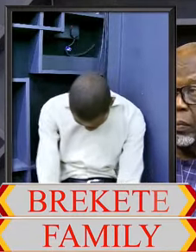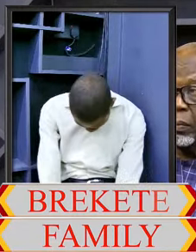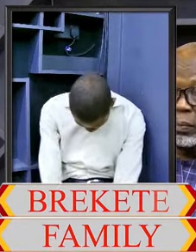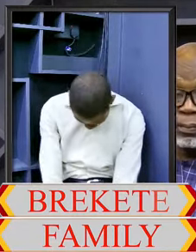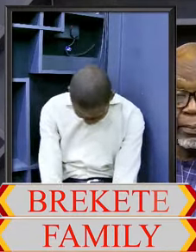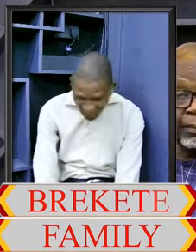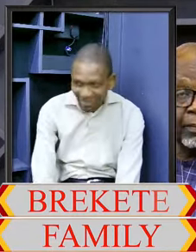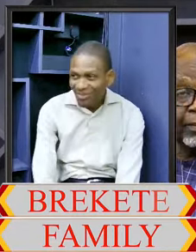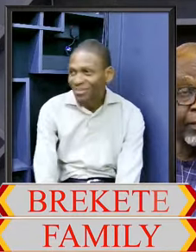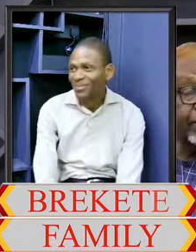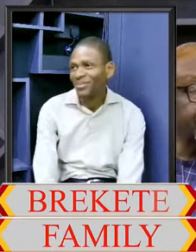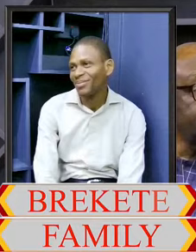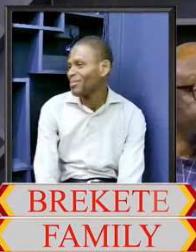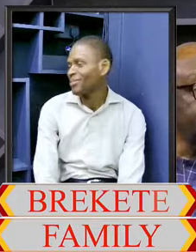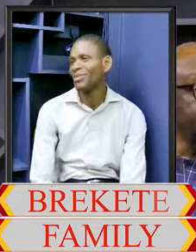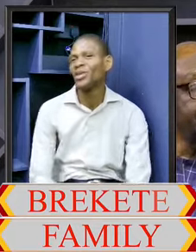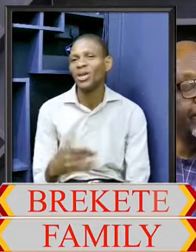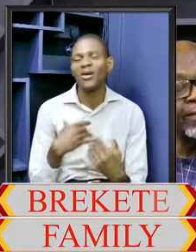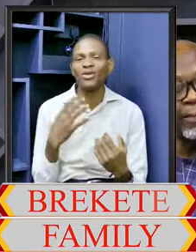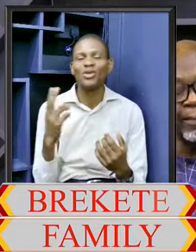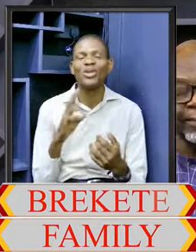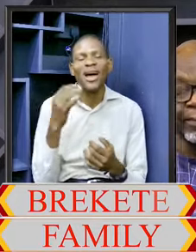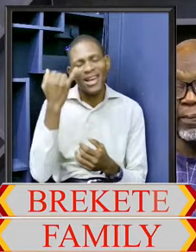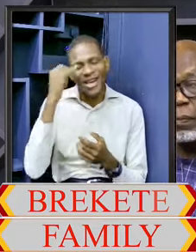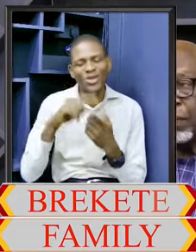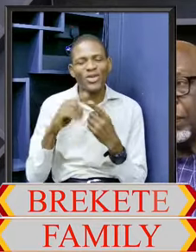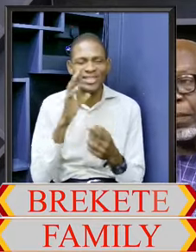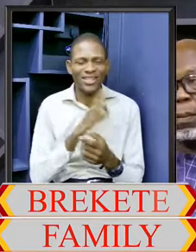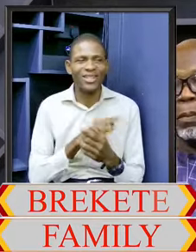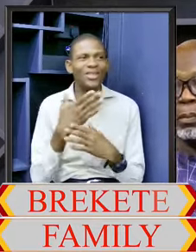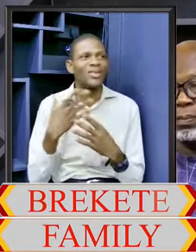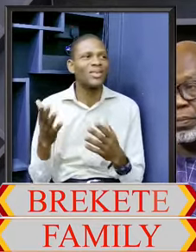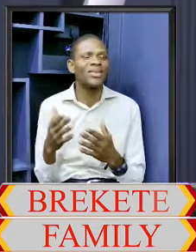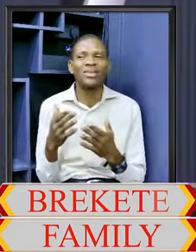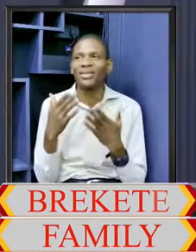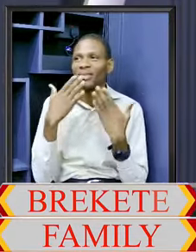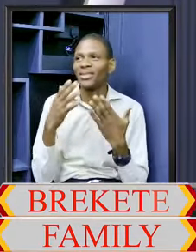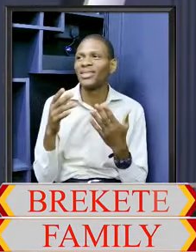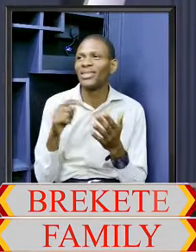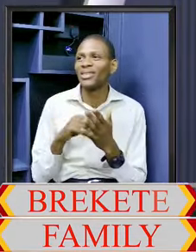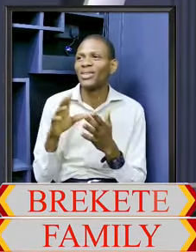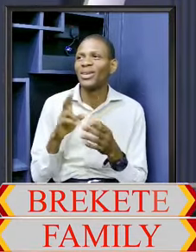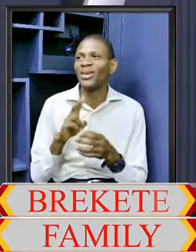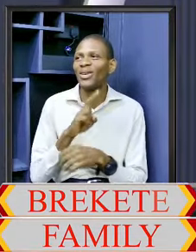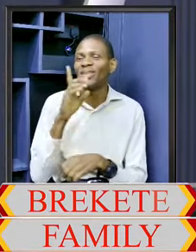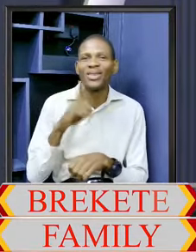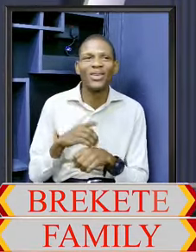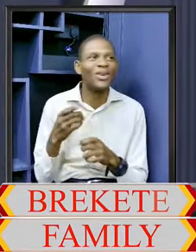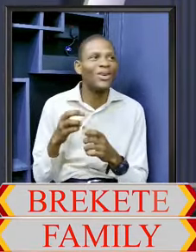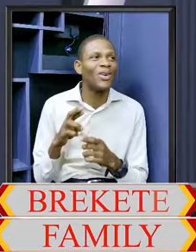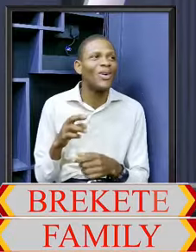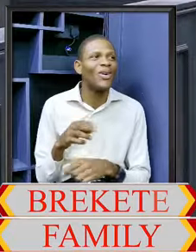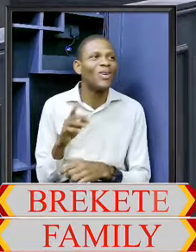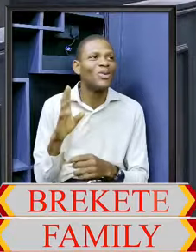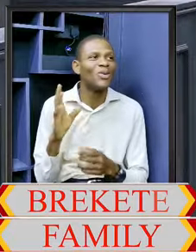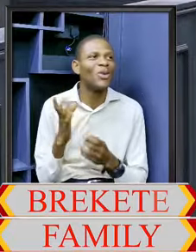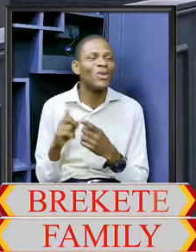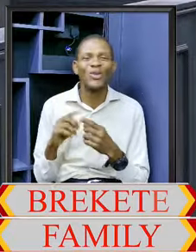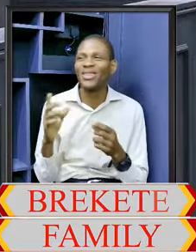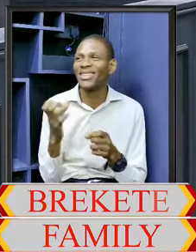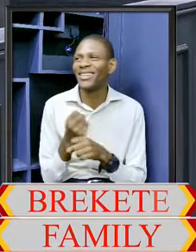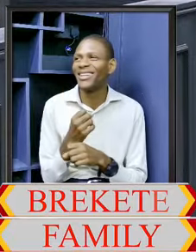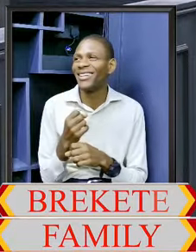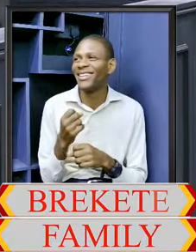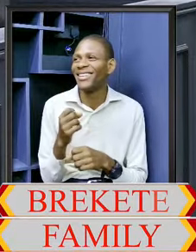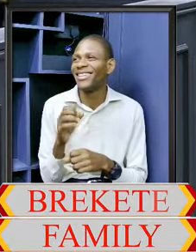gain something. Thank you, sir. Make appreciate him. Thank you, sir. This is your update. I'm not sure say whether a real update or you won't take idea and bush